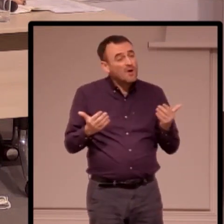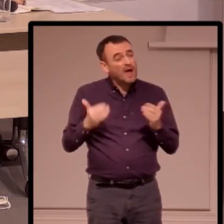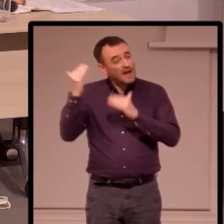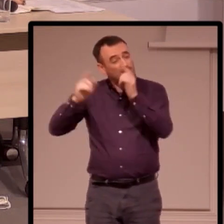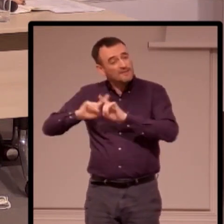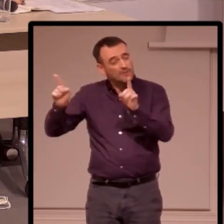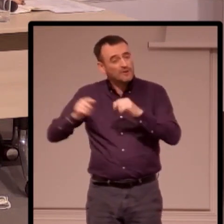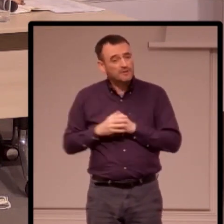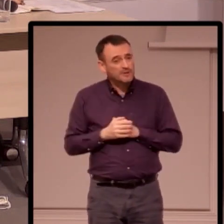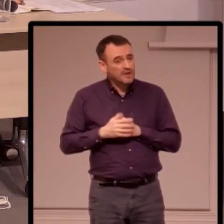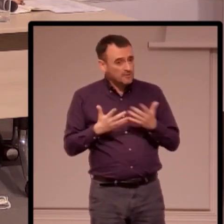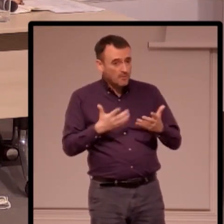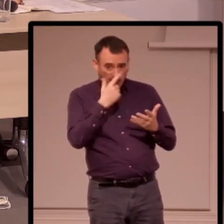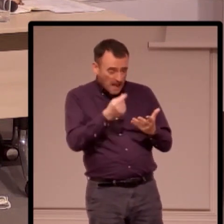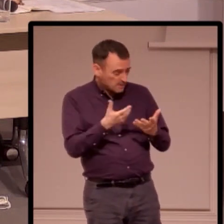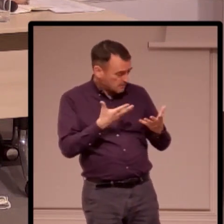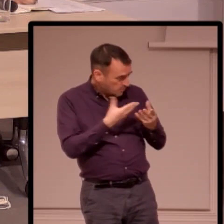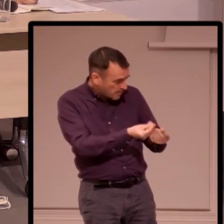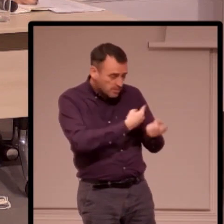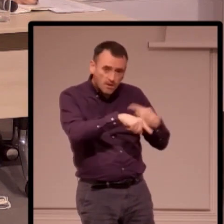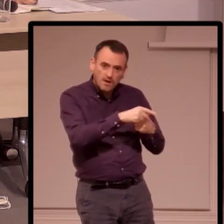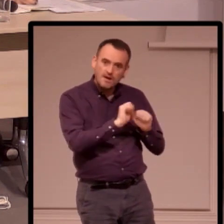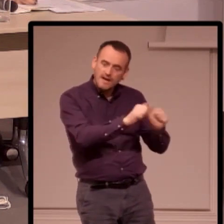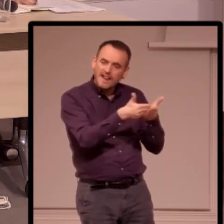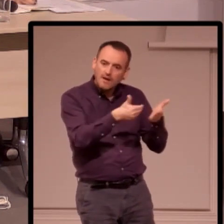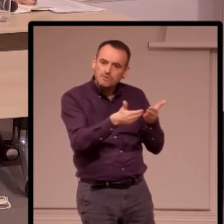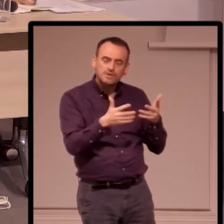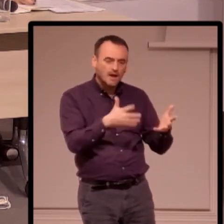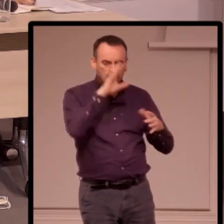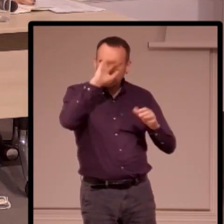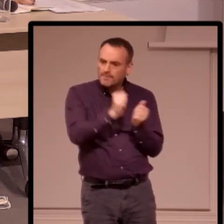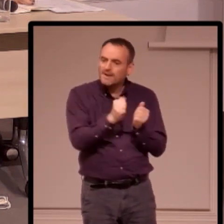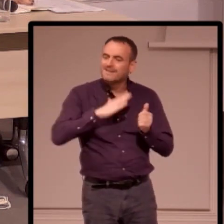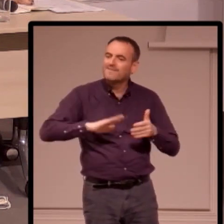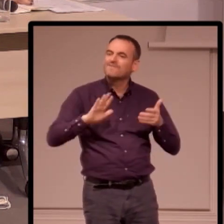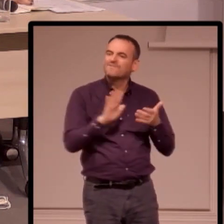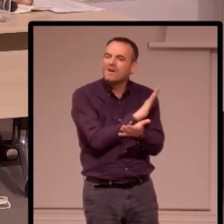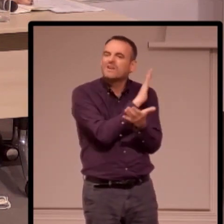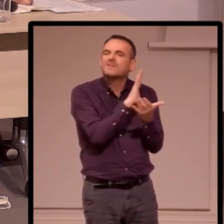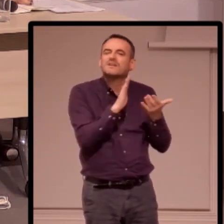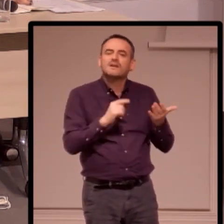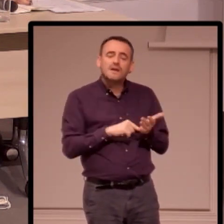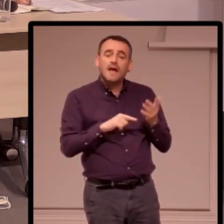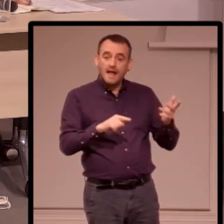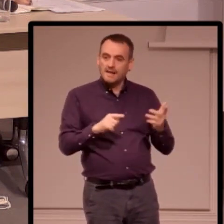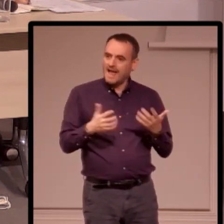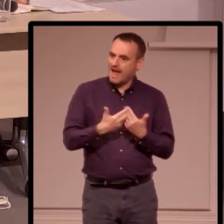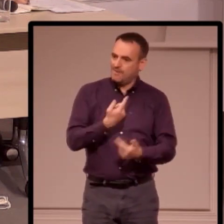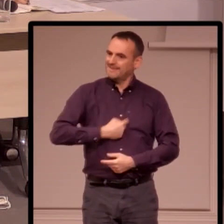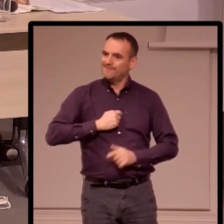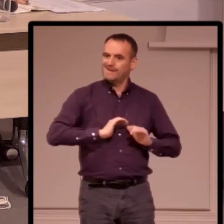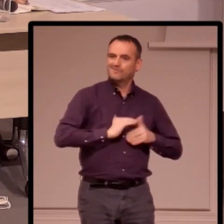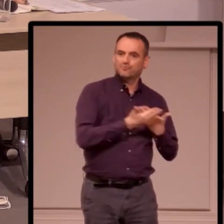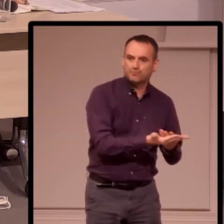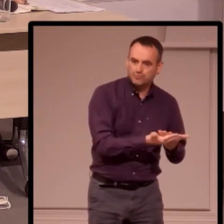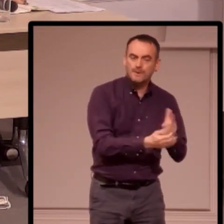they are. You know, speak to them in a way that works for them. Remember that it needs to be fun. Think about actually how you even introduce yourselves. And there's a lot